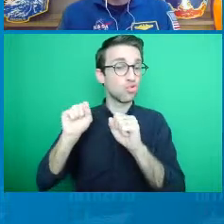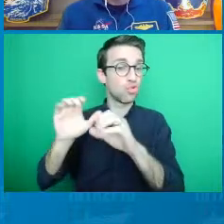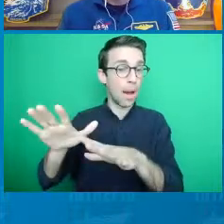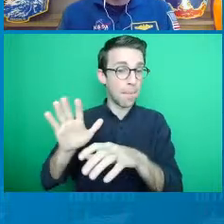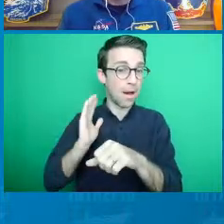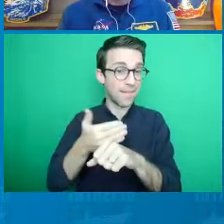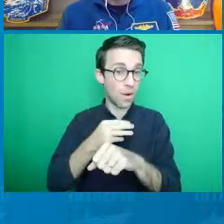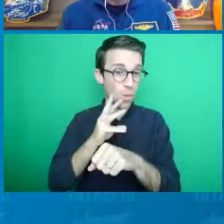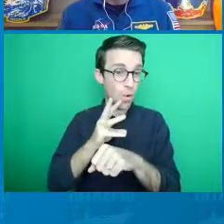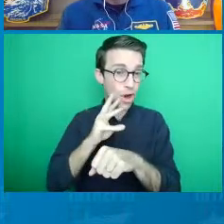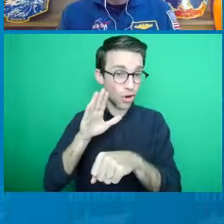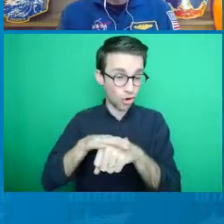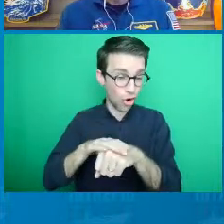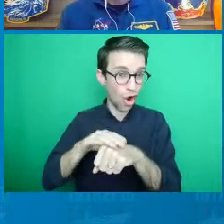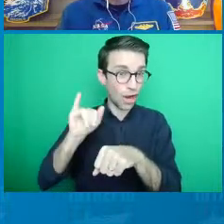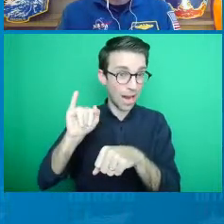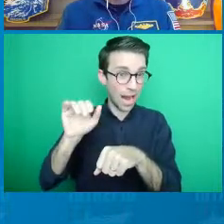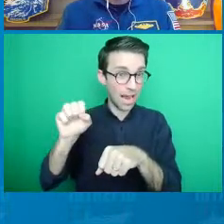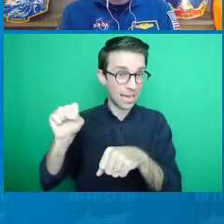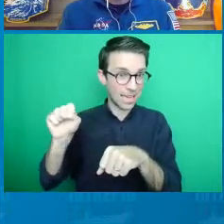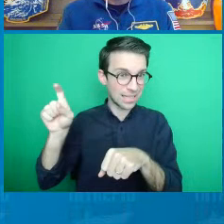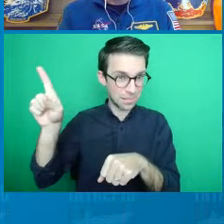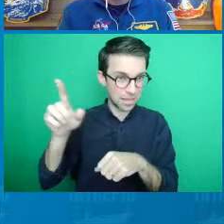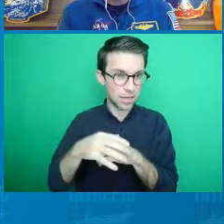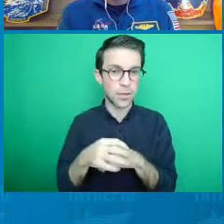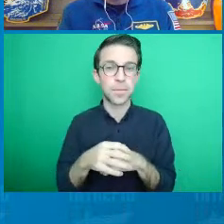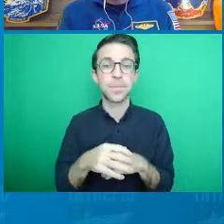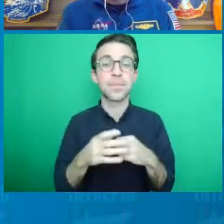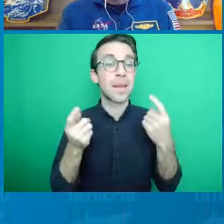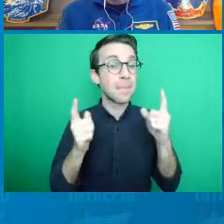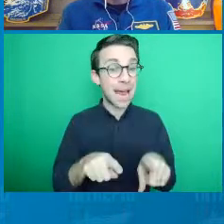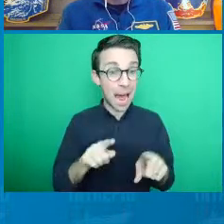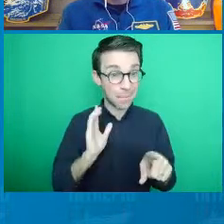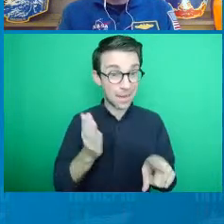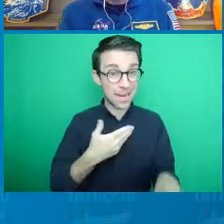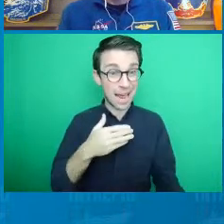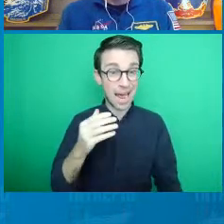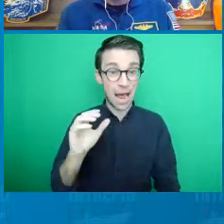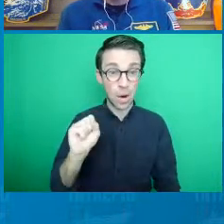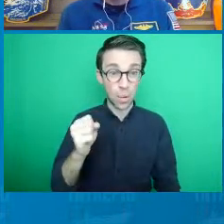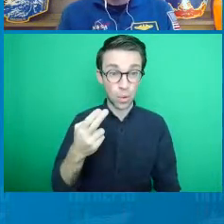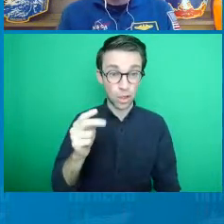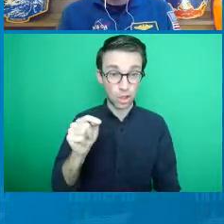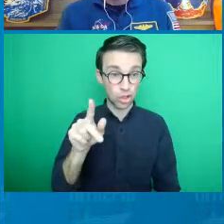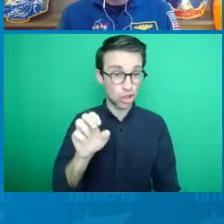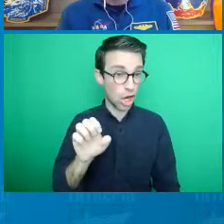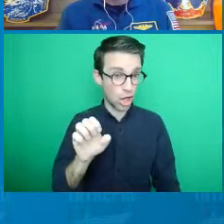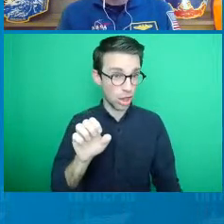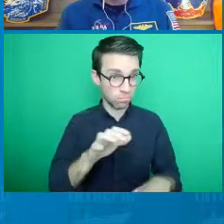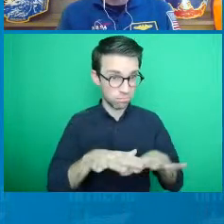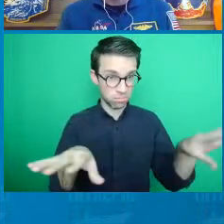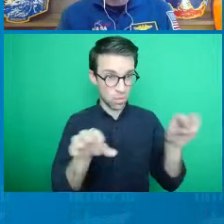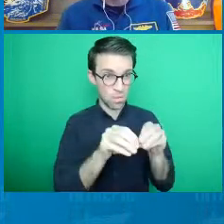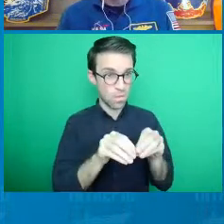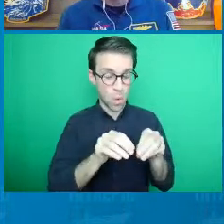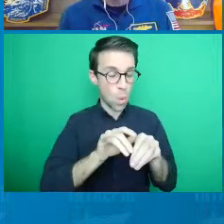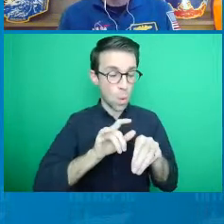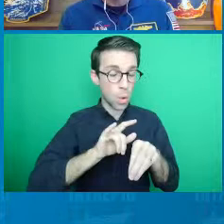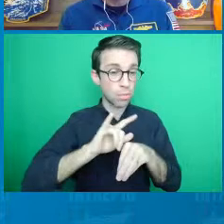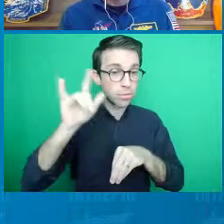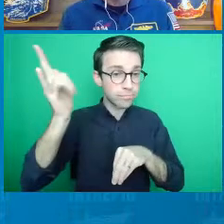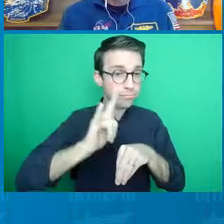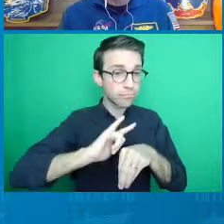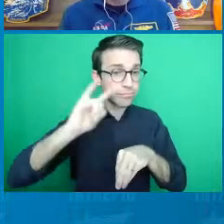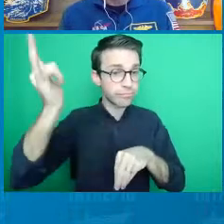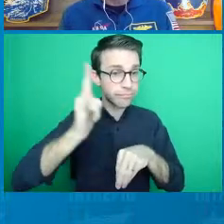regular supply of water. With the retirement of the space shuttle, we no longer had a steady supply